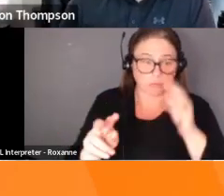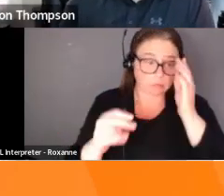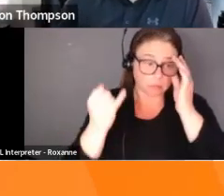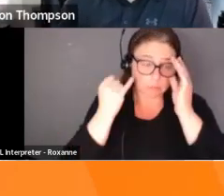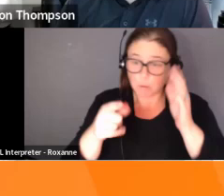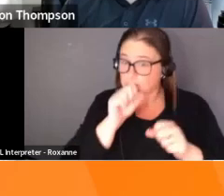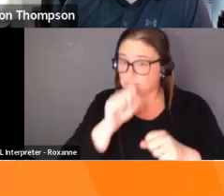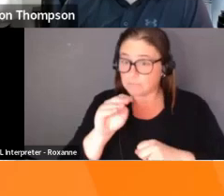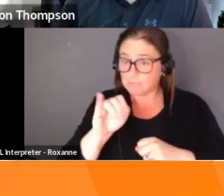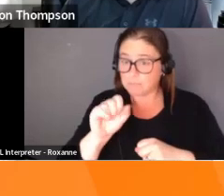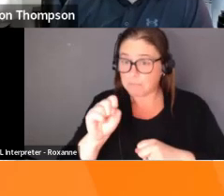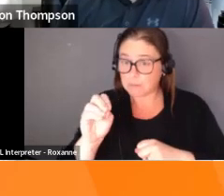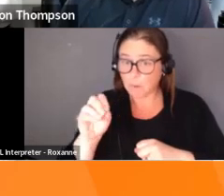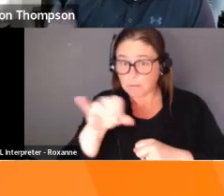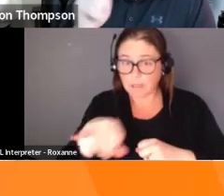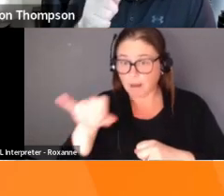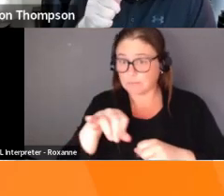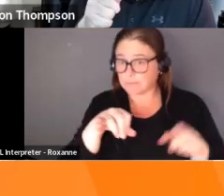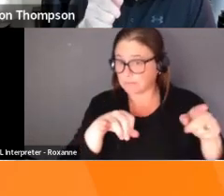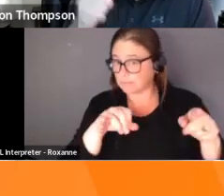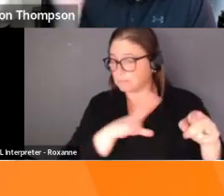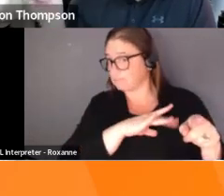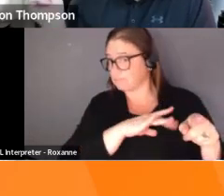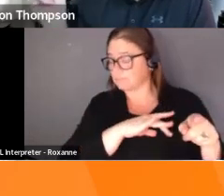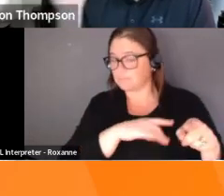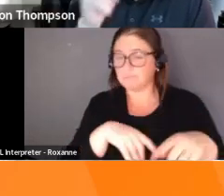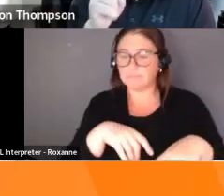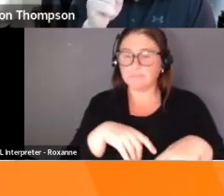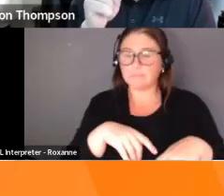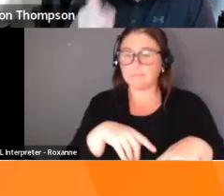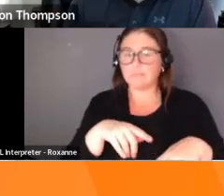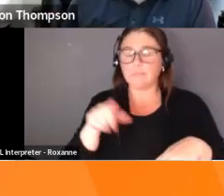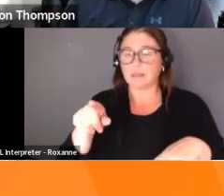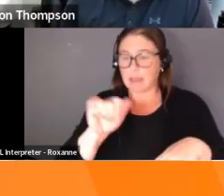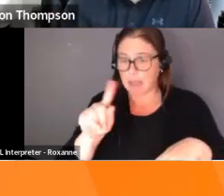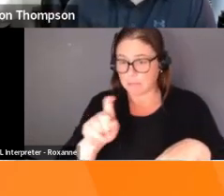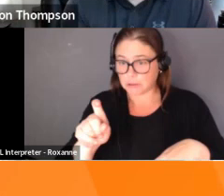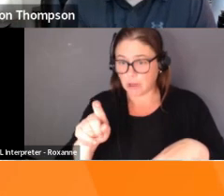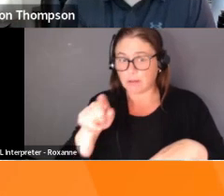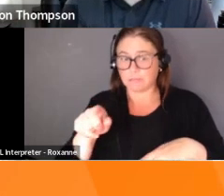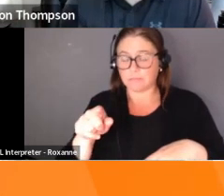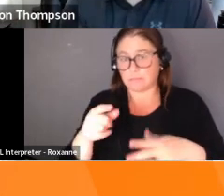stuff. You can check them out on Amazon. It's more expensive on Amazon than their website, but you can buy 1 jar.